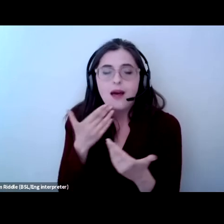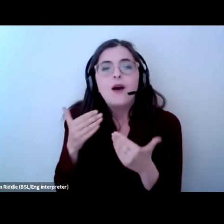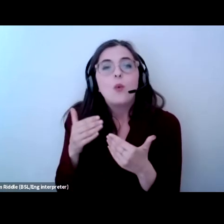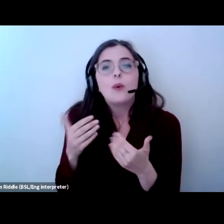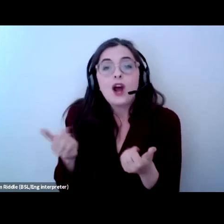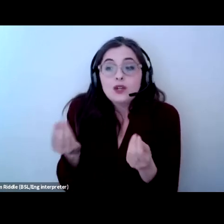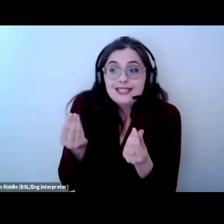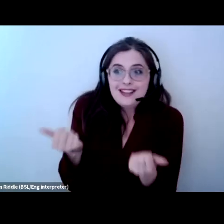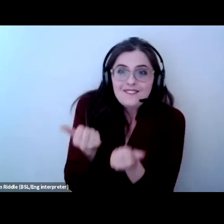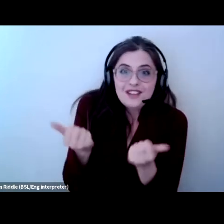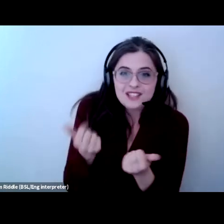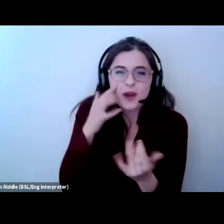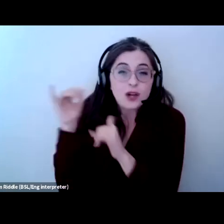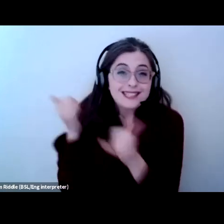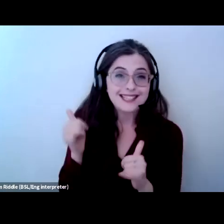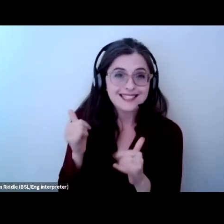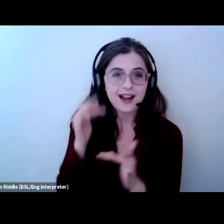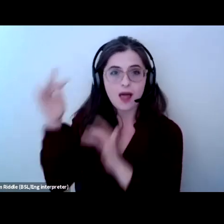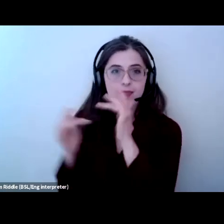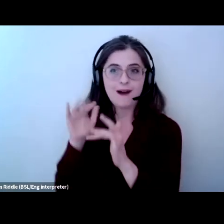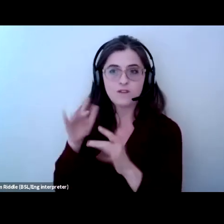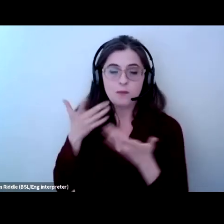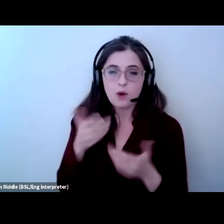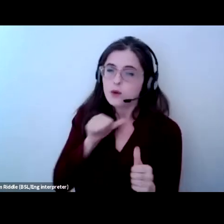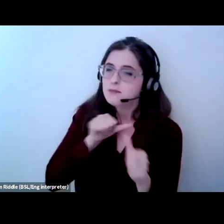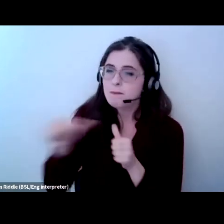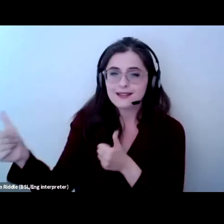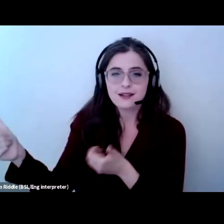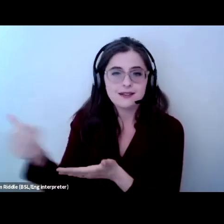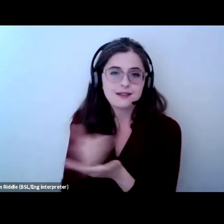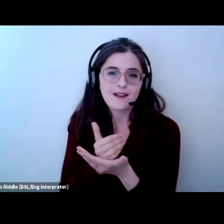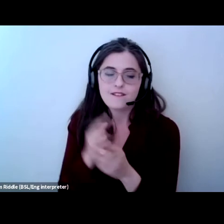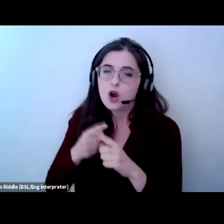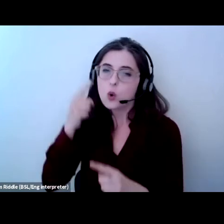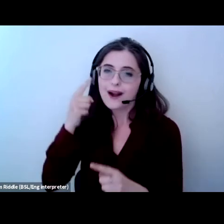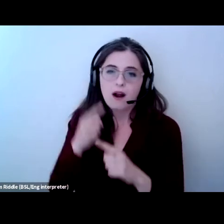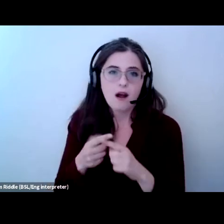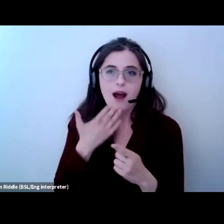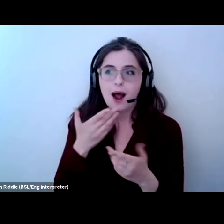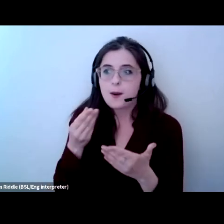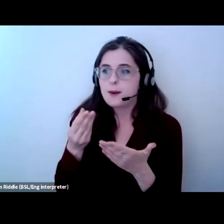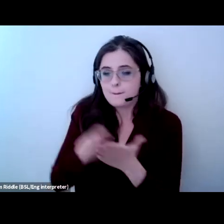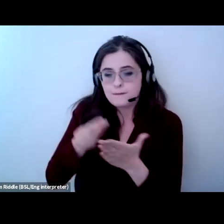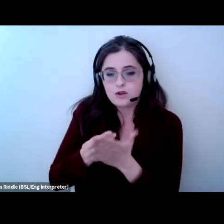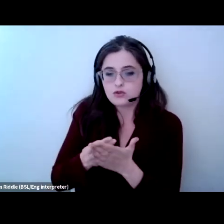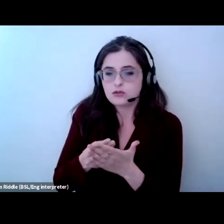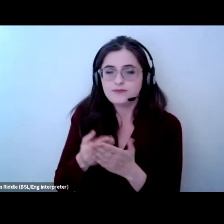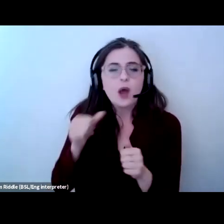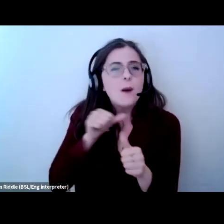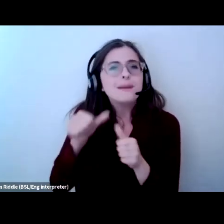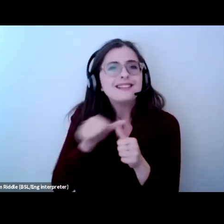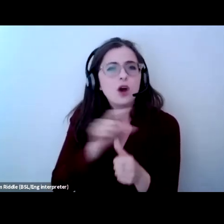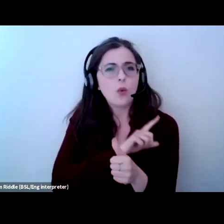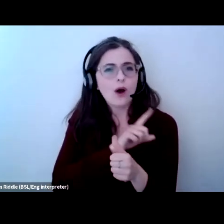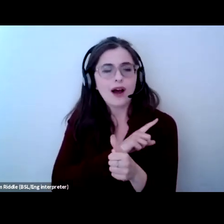platform. We want it to be better, safer, quicker and more cost effective. So better because it's